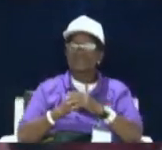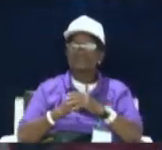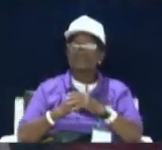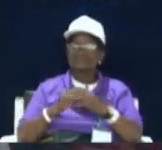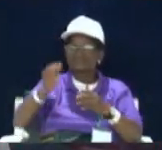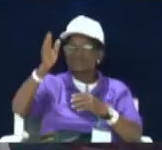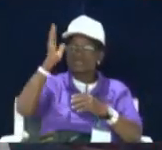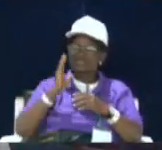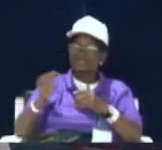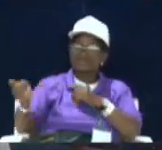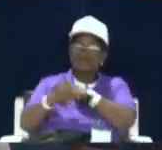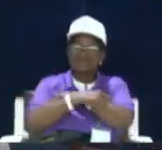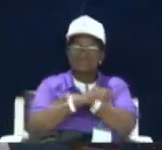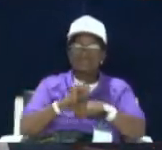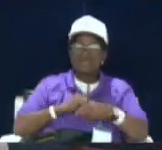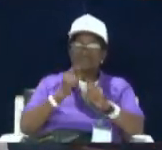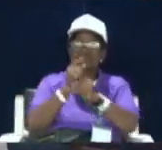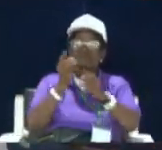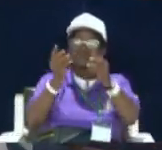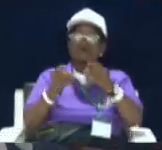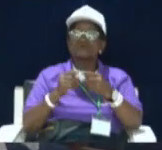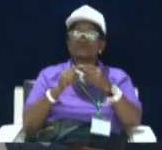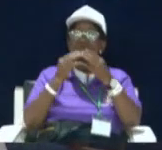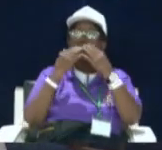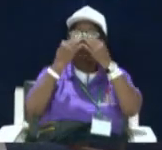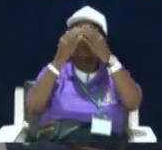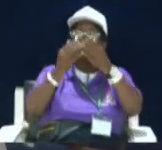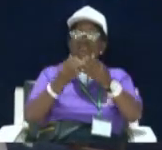Ancient of Days, I just want to say thank you again.